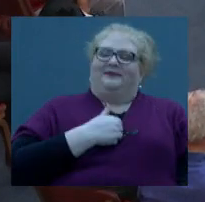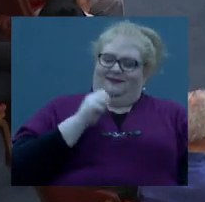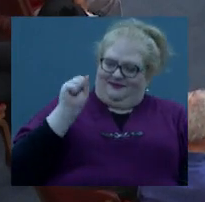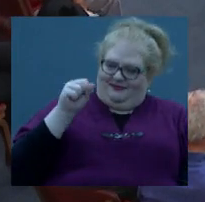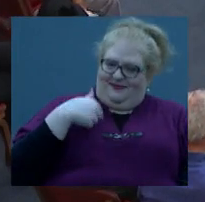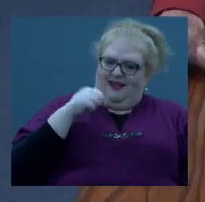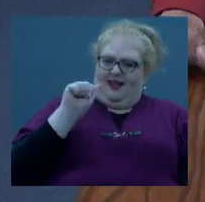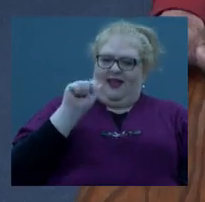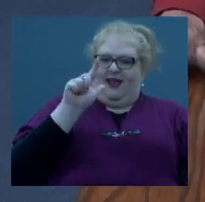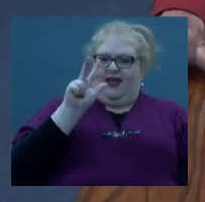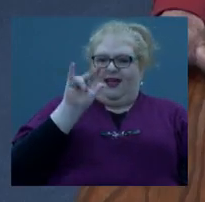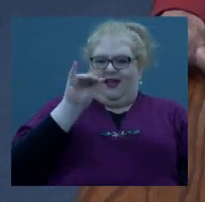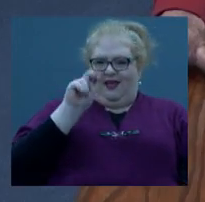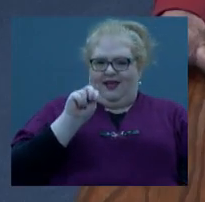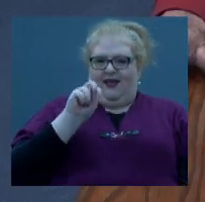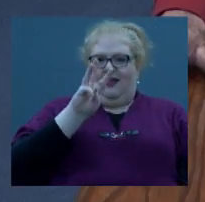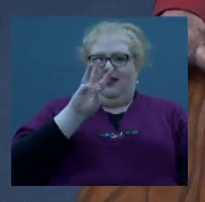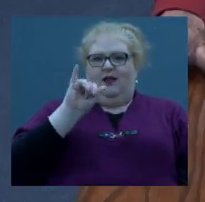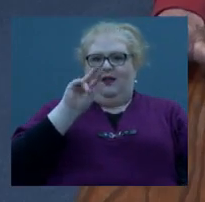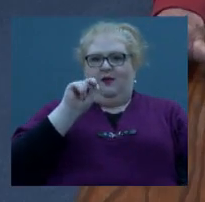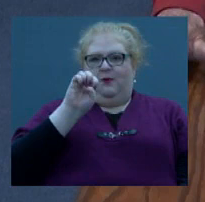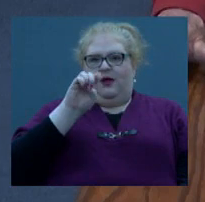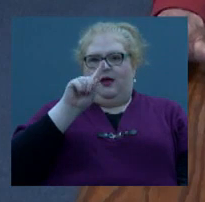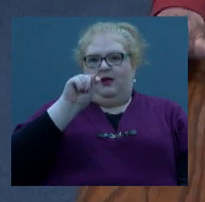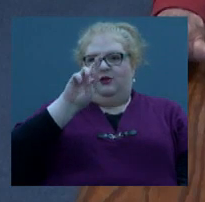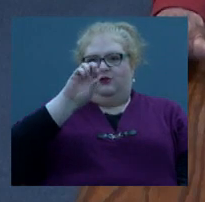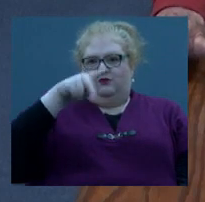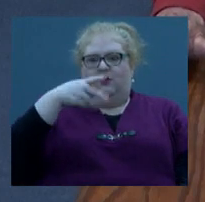Weintraub, live in Woodland's Edge. There's over